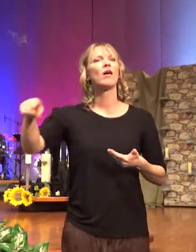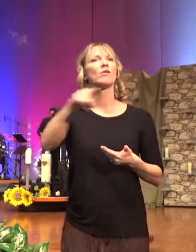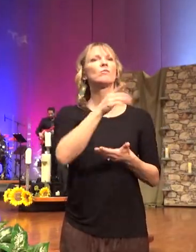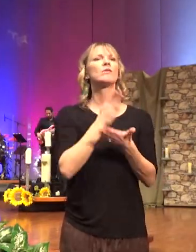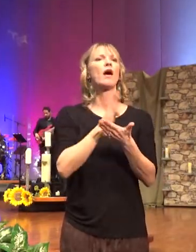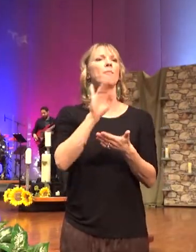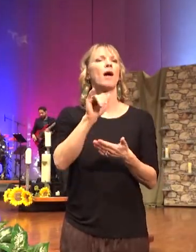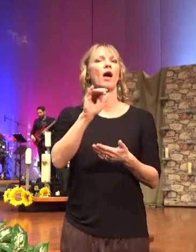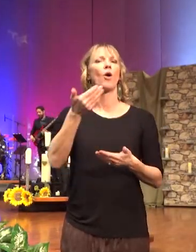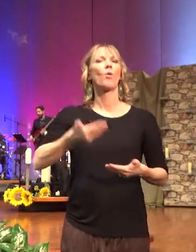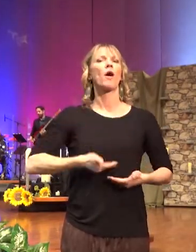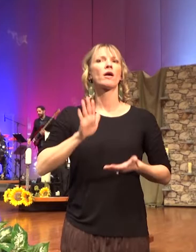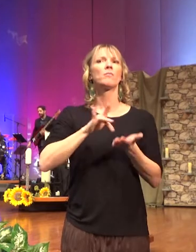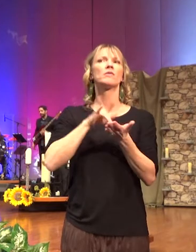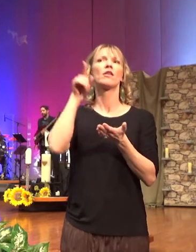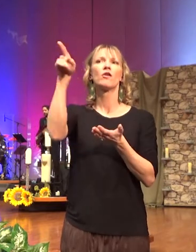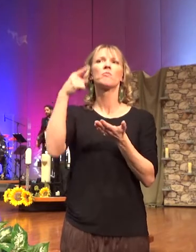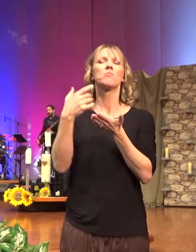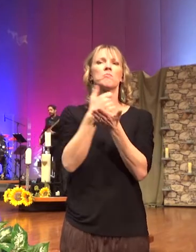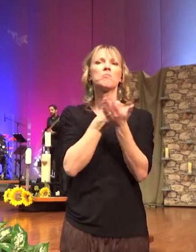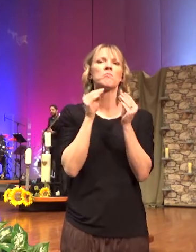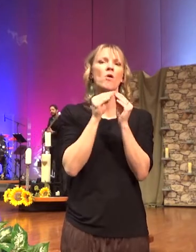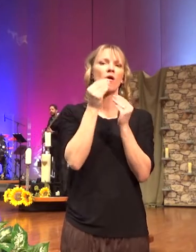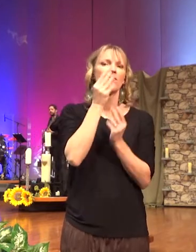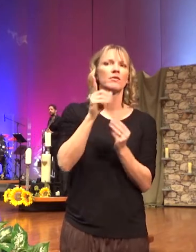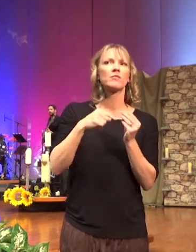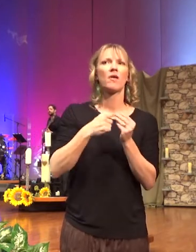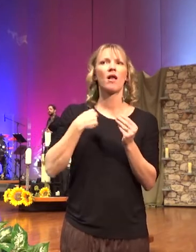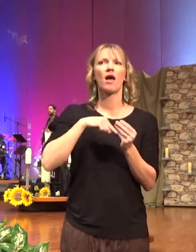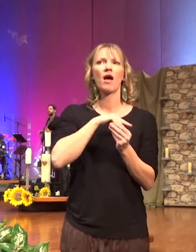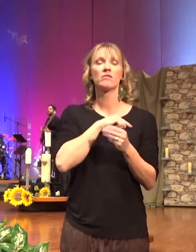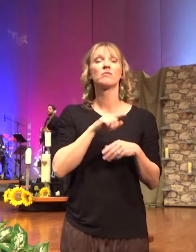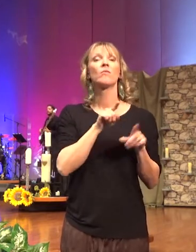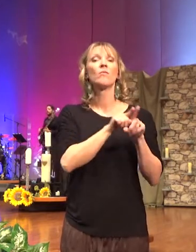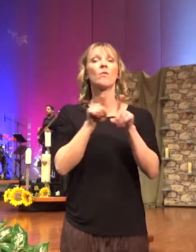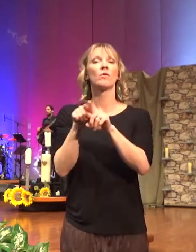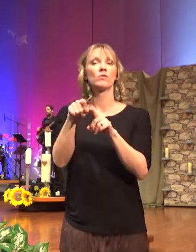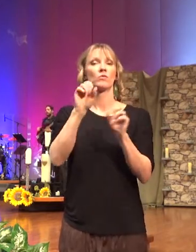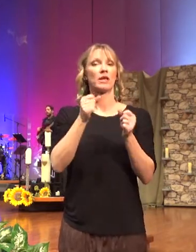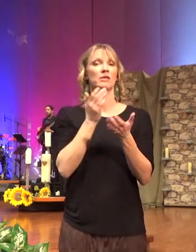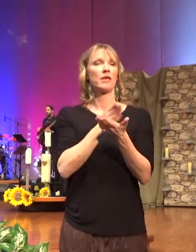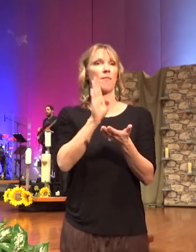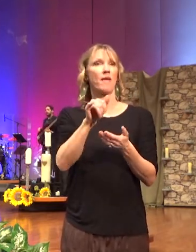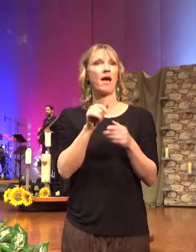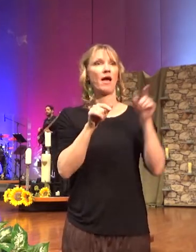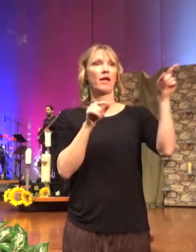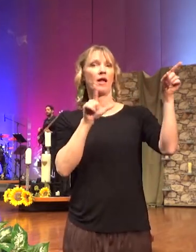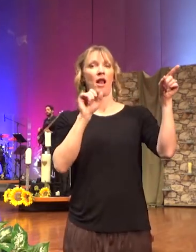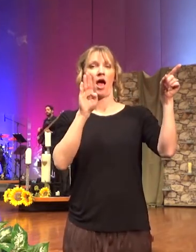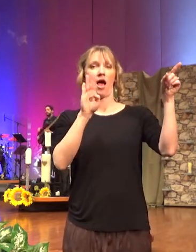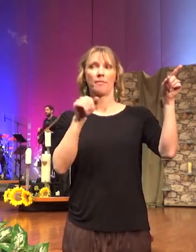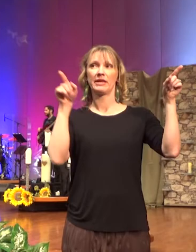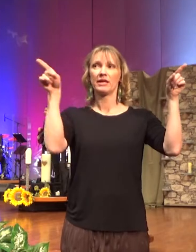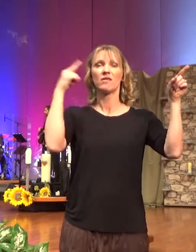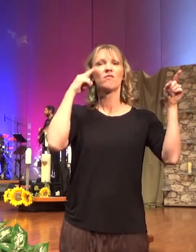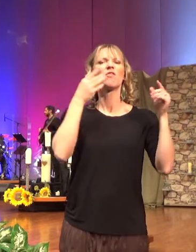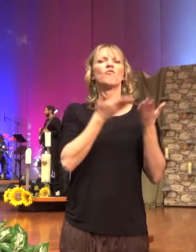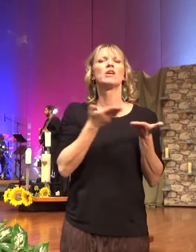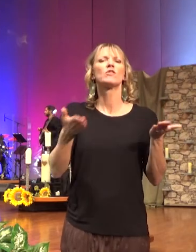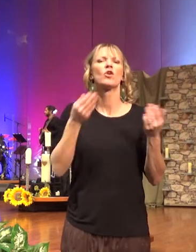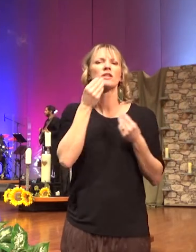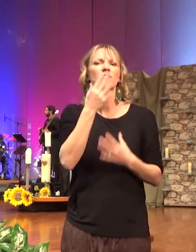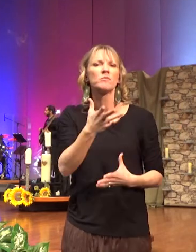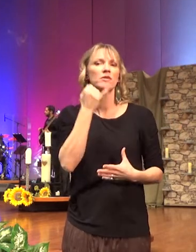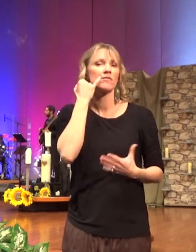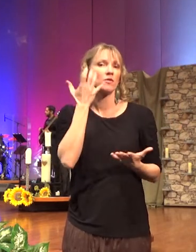invite you to stop by the Welcome Center to gather some more information about us. Also, you can stop by the end of the lobby for